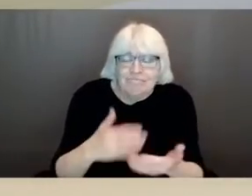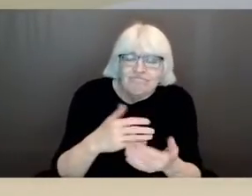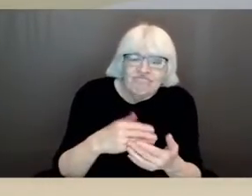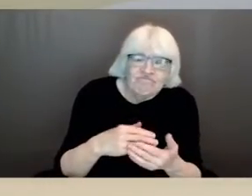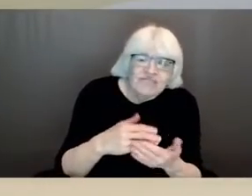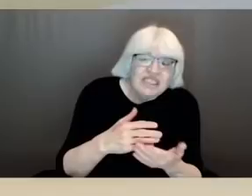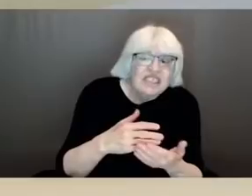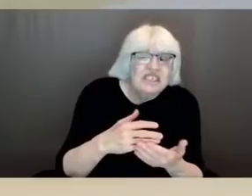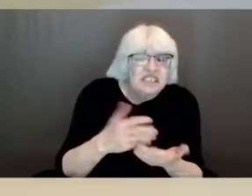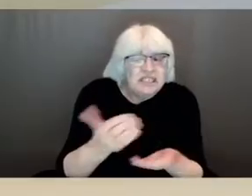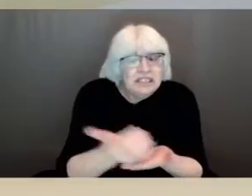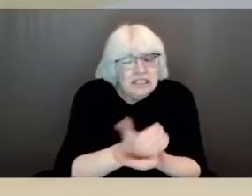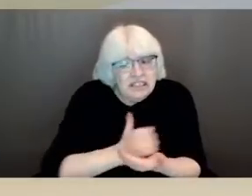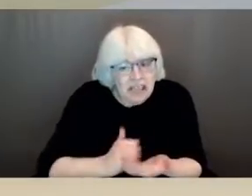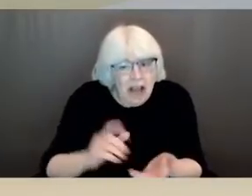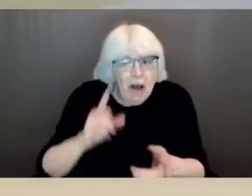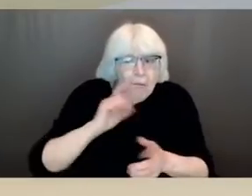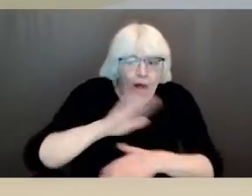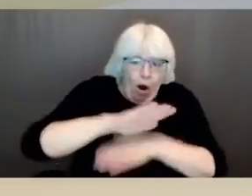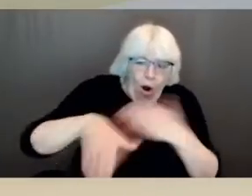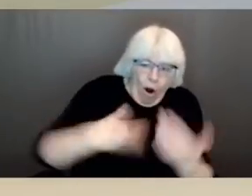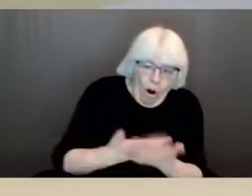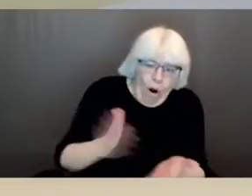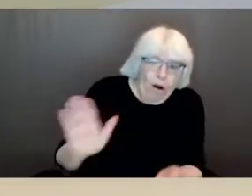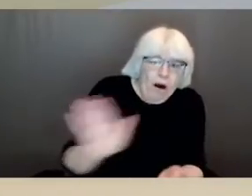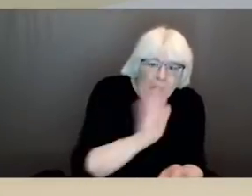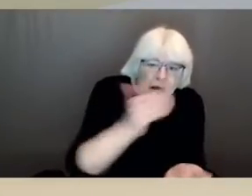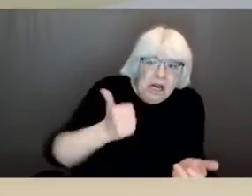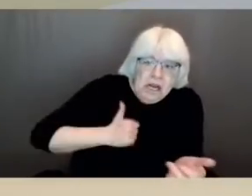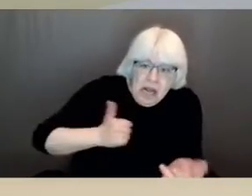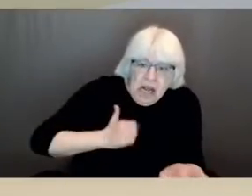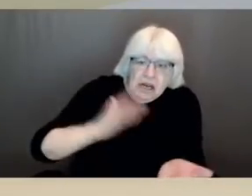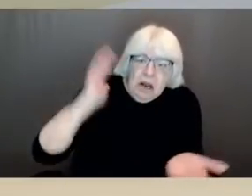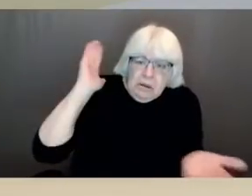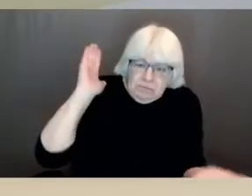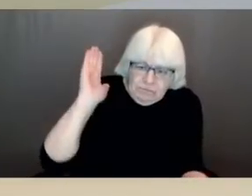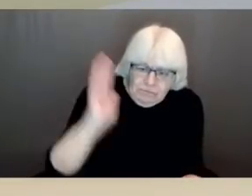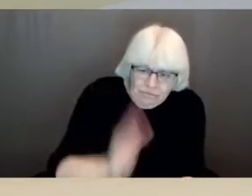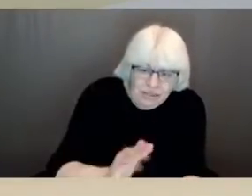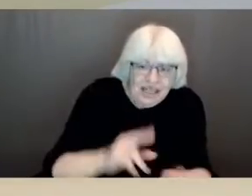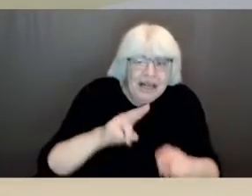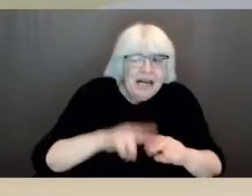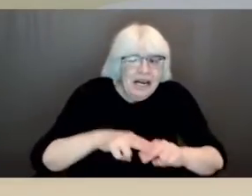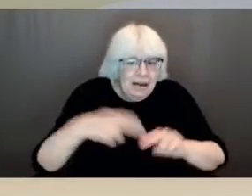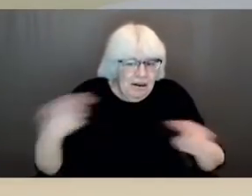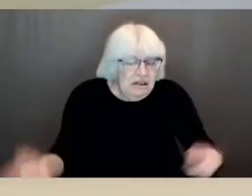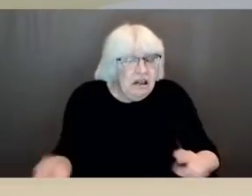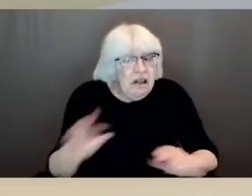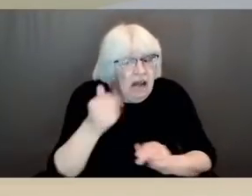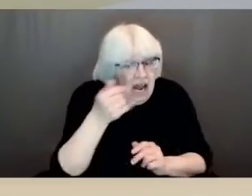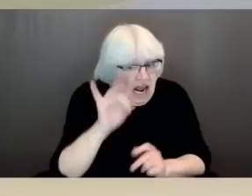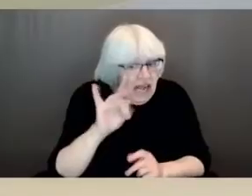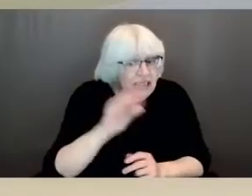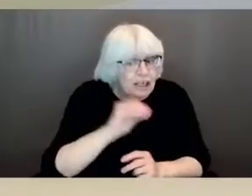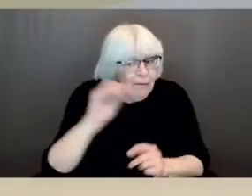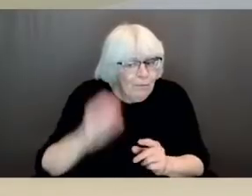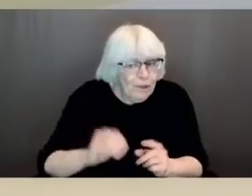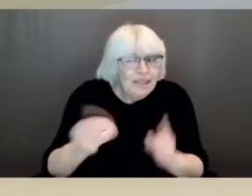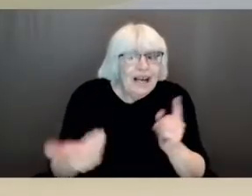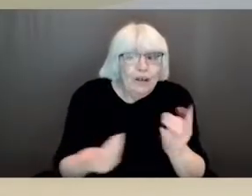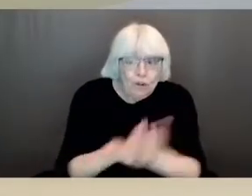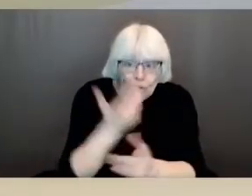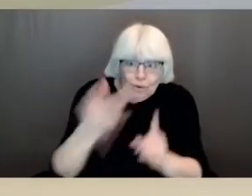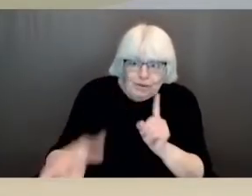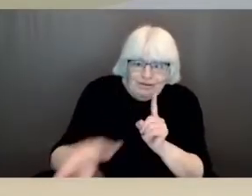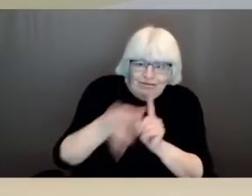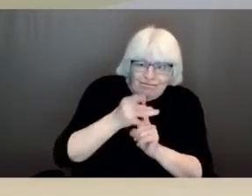COVID-19 disease activity, with new cases down 18%. However, some of the outcome trends continue to be